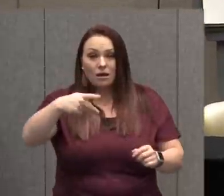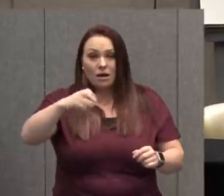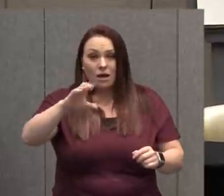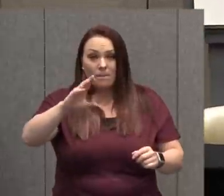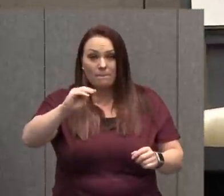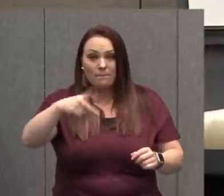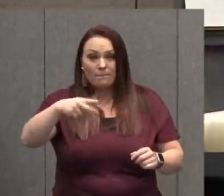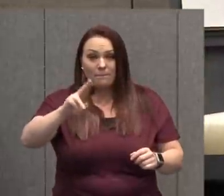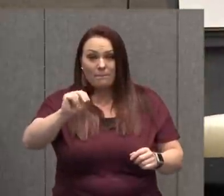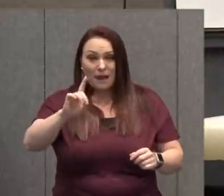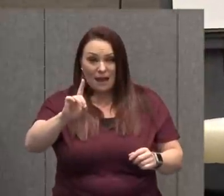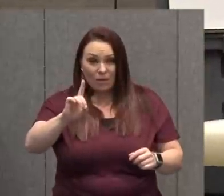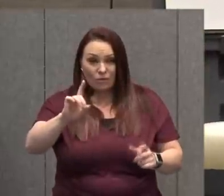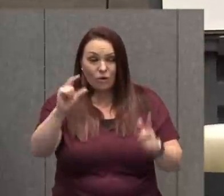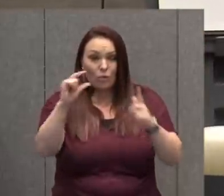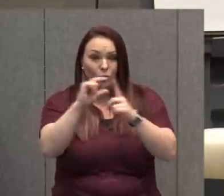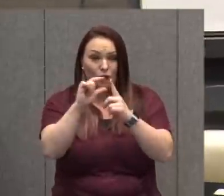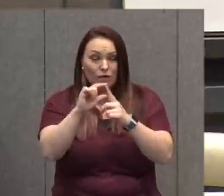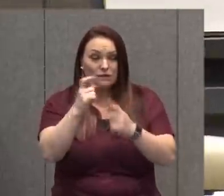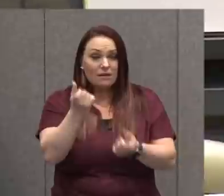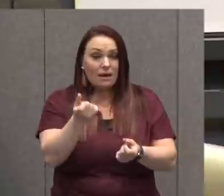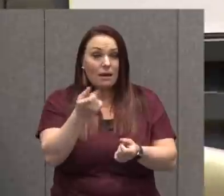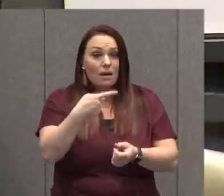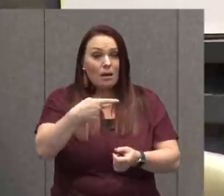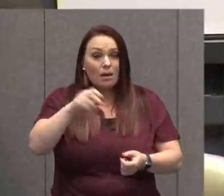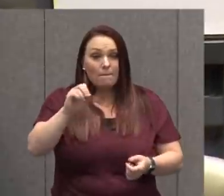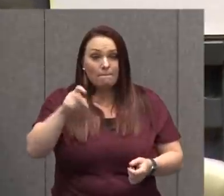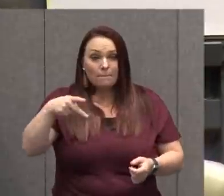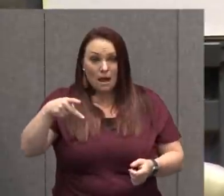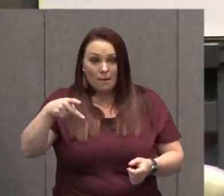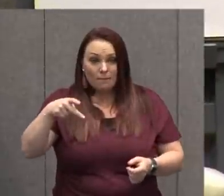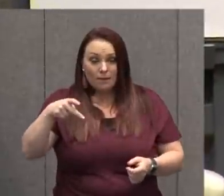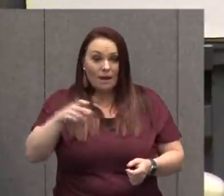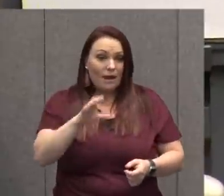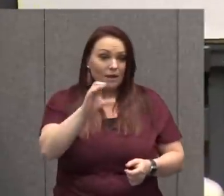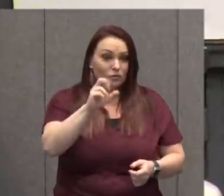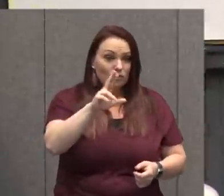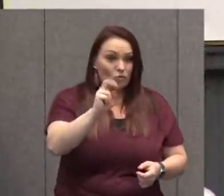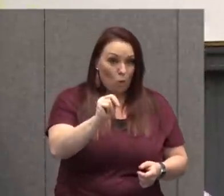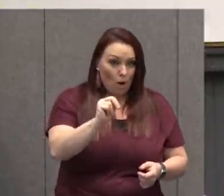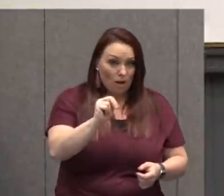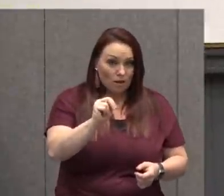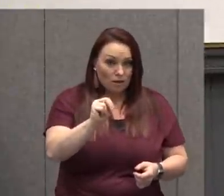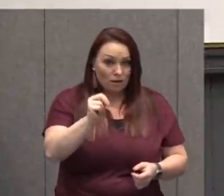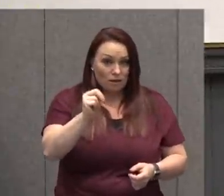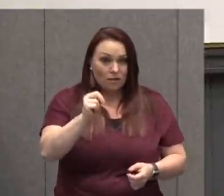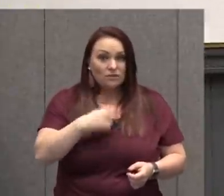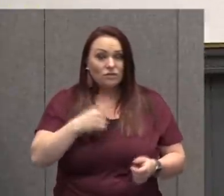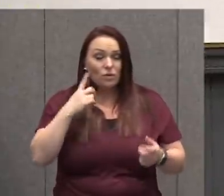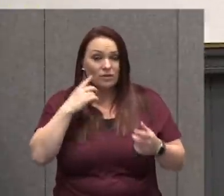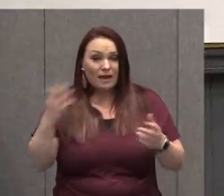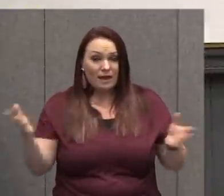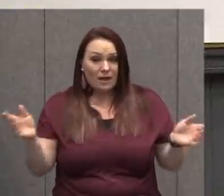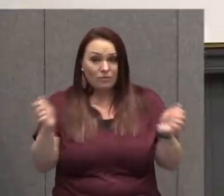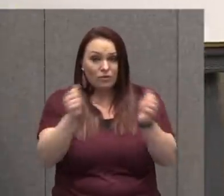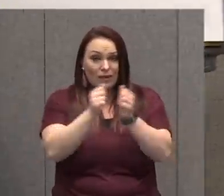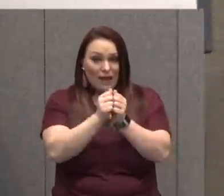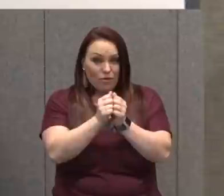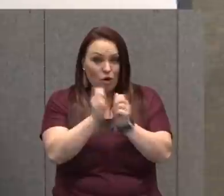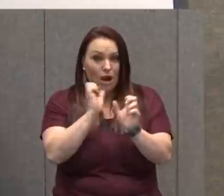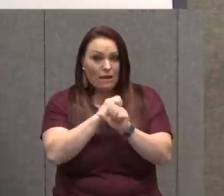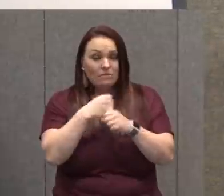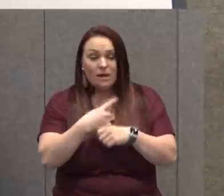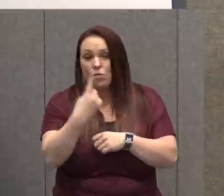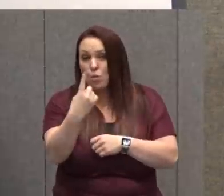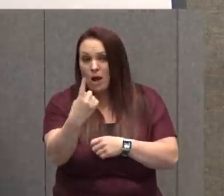and corn that come together to make one word. And the beauty of compound words is that